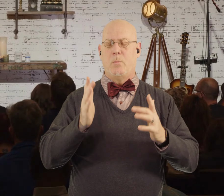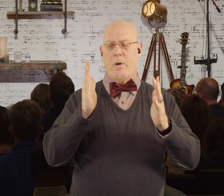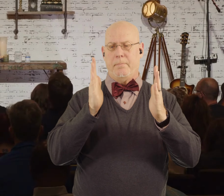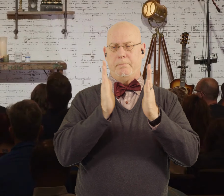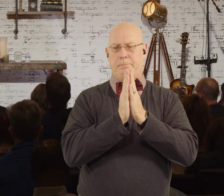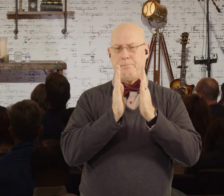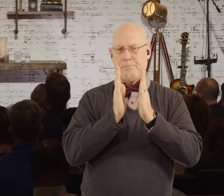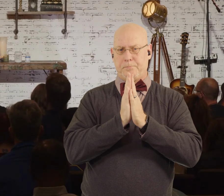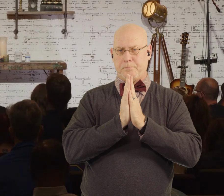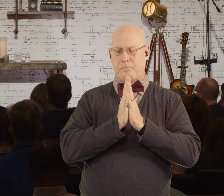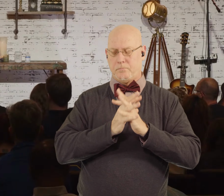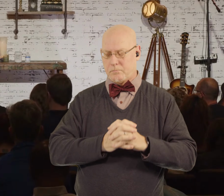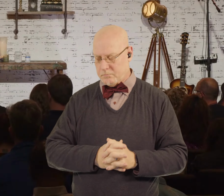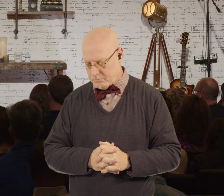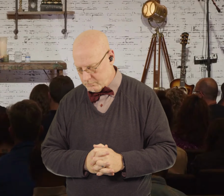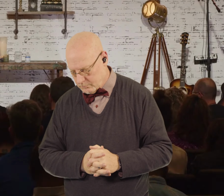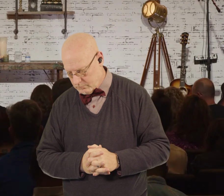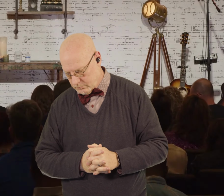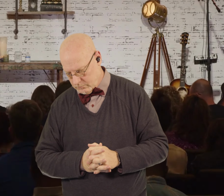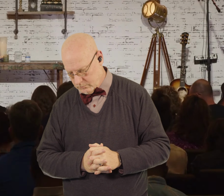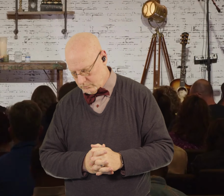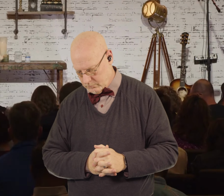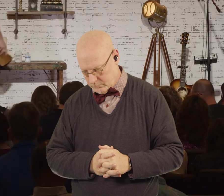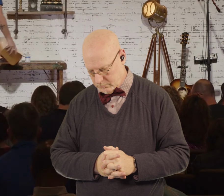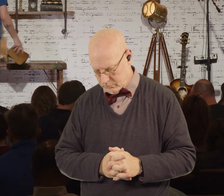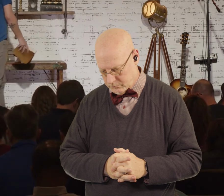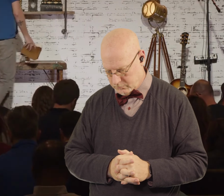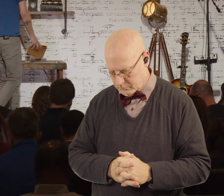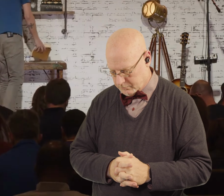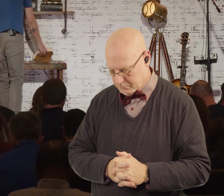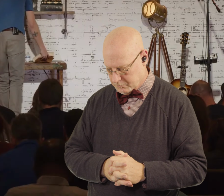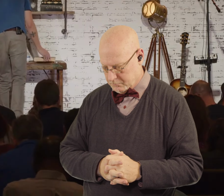him. Let's pray.